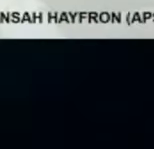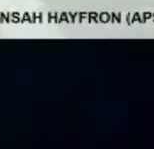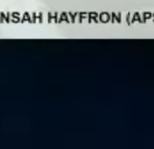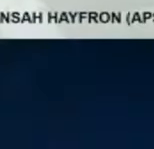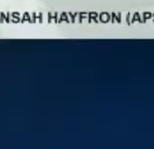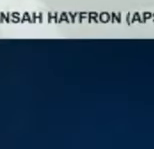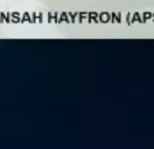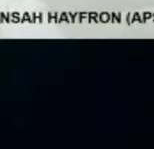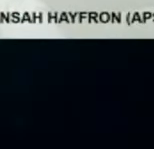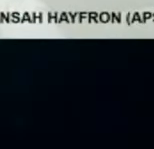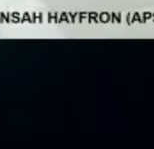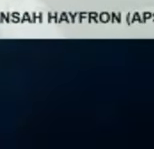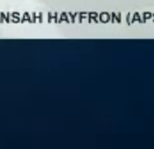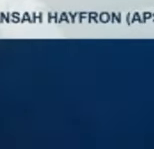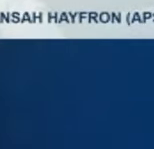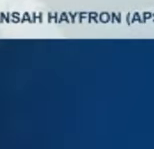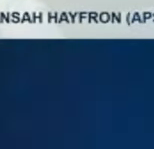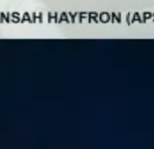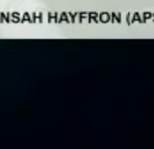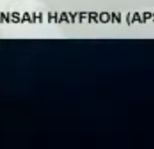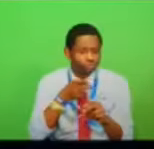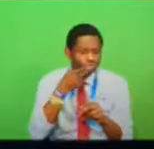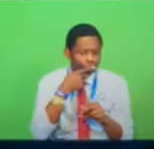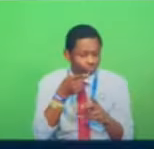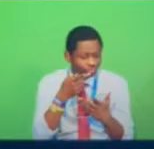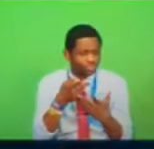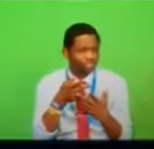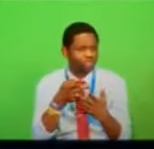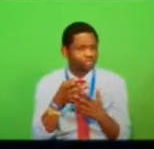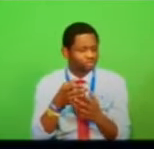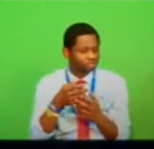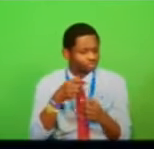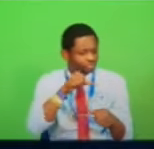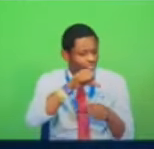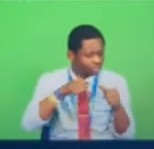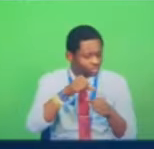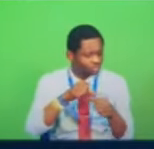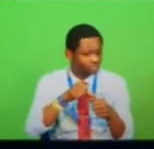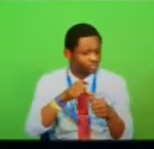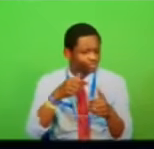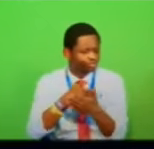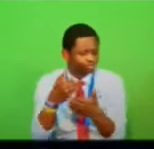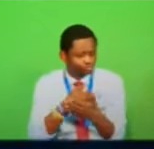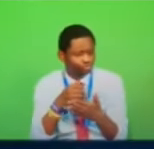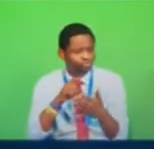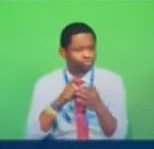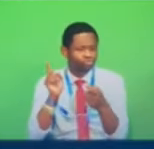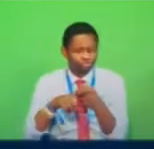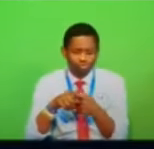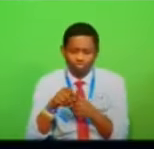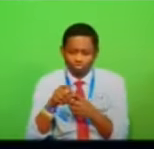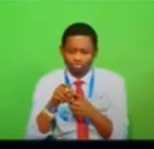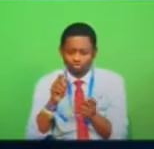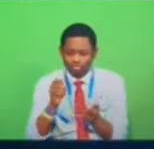using Pentecostal scientific and contemporary tools, ethical tools, I believe that it will serve a generation